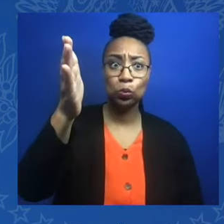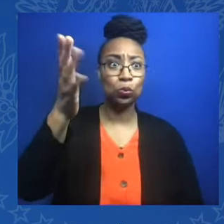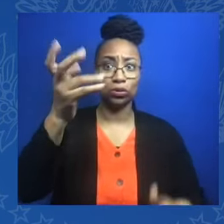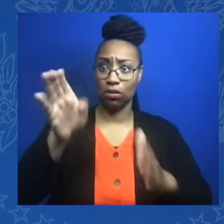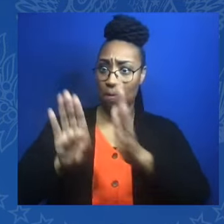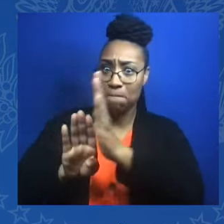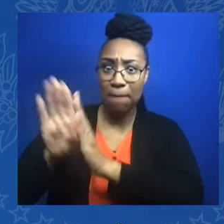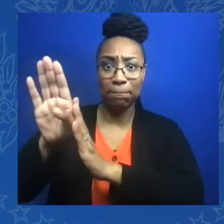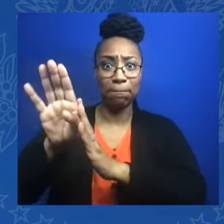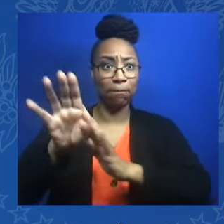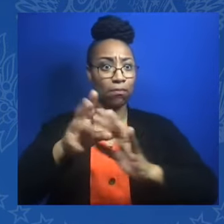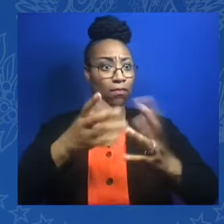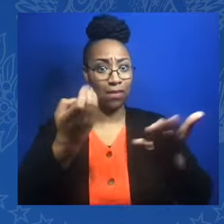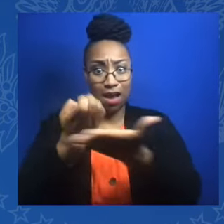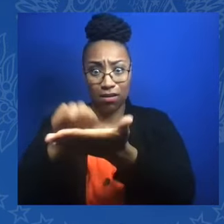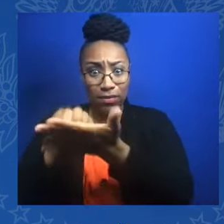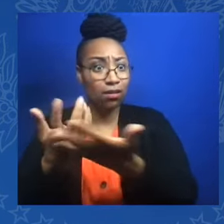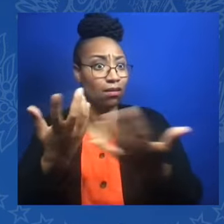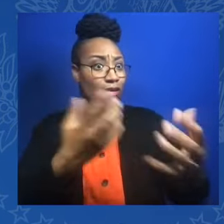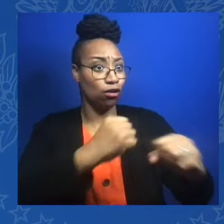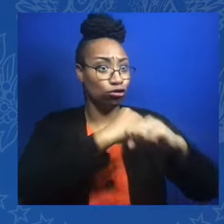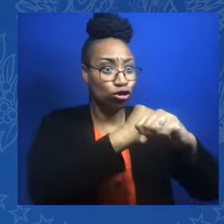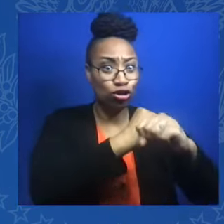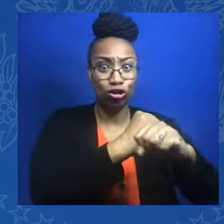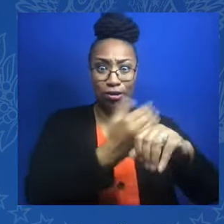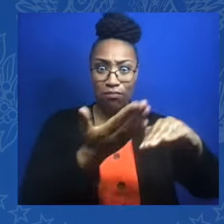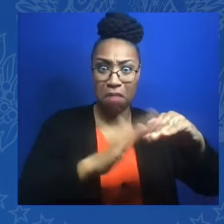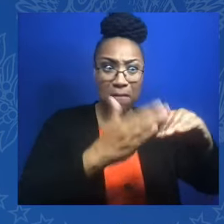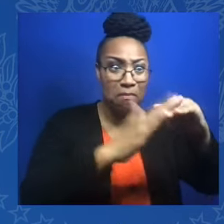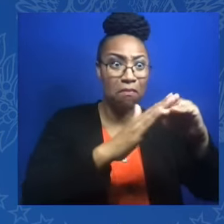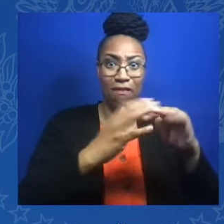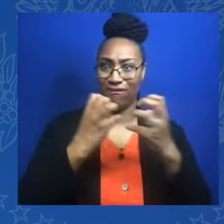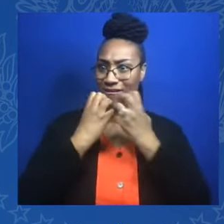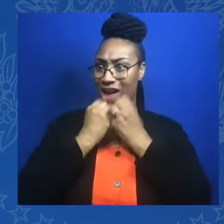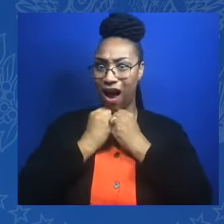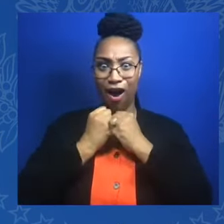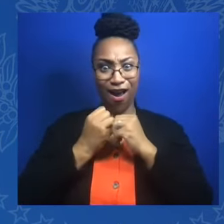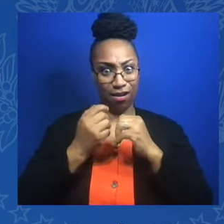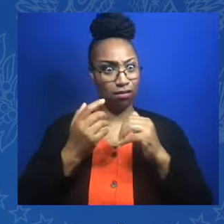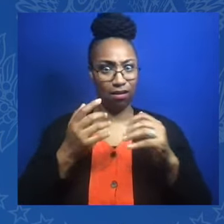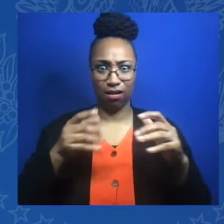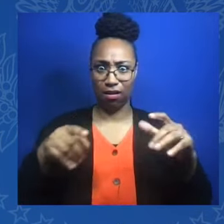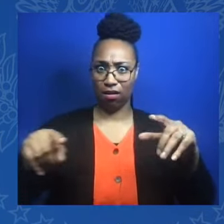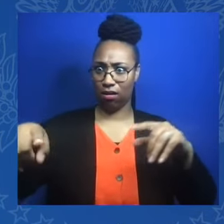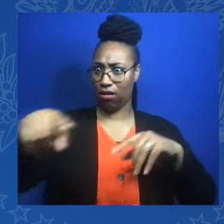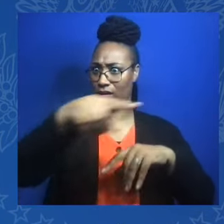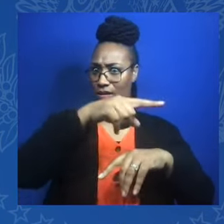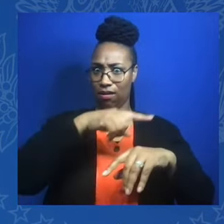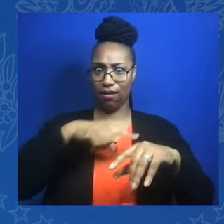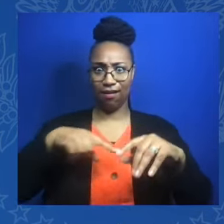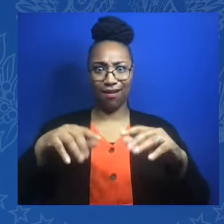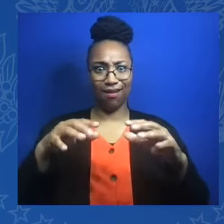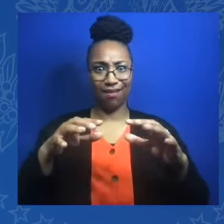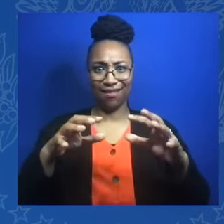First, it's a future built on shared prosperity, where Canada and the United States continue to anchor the most